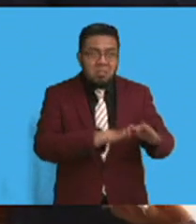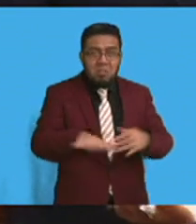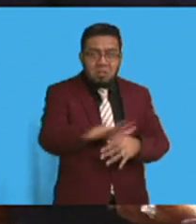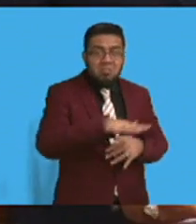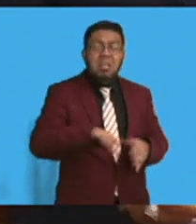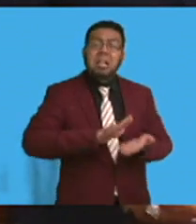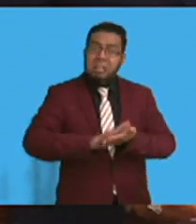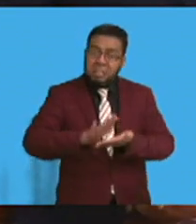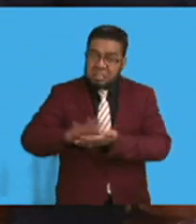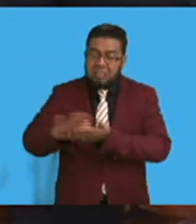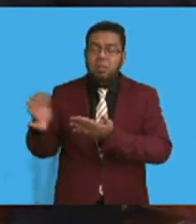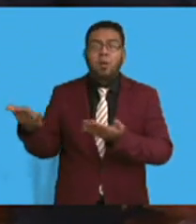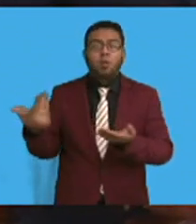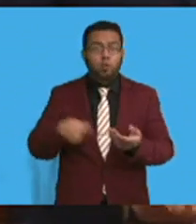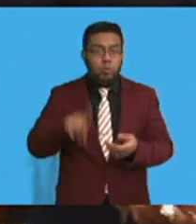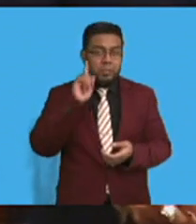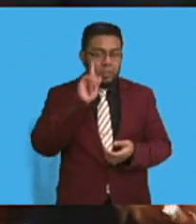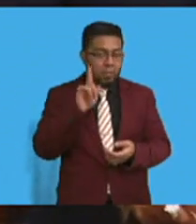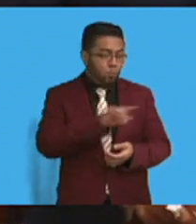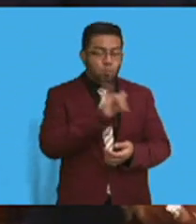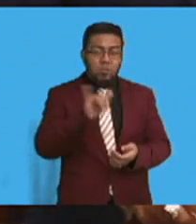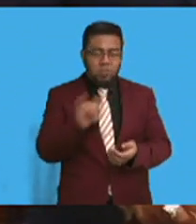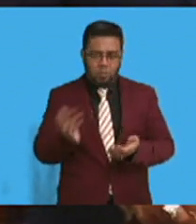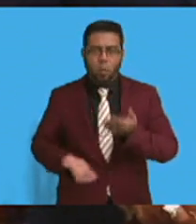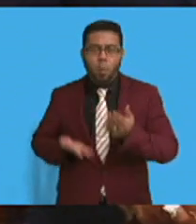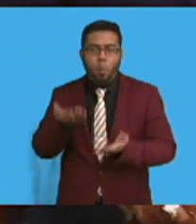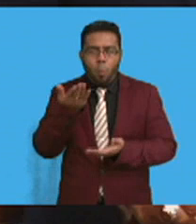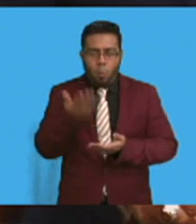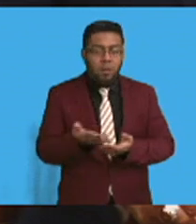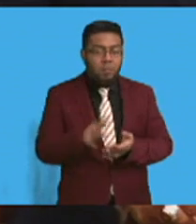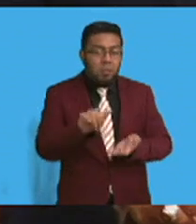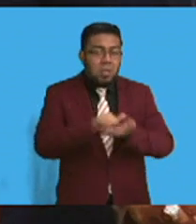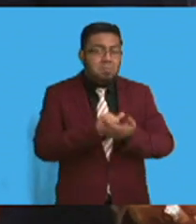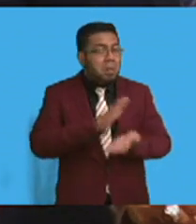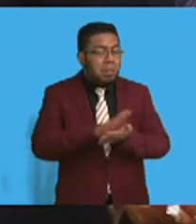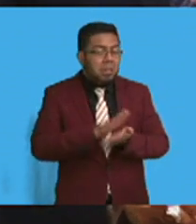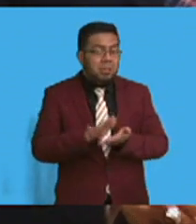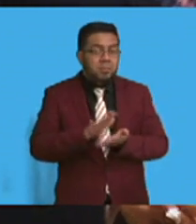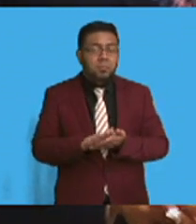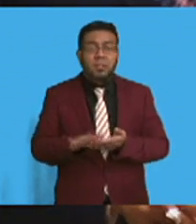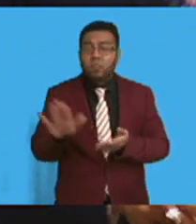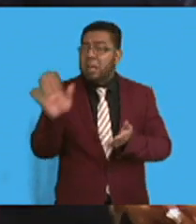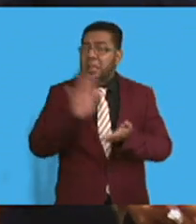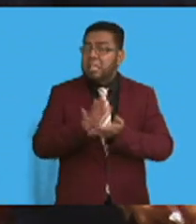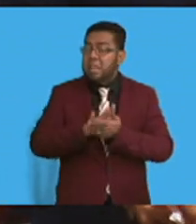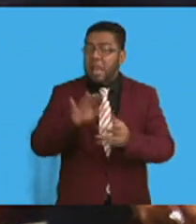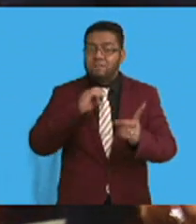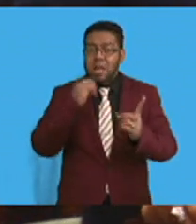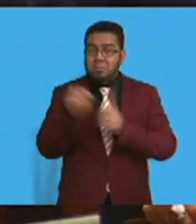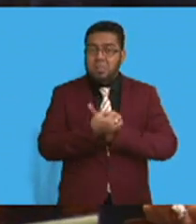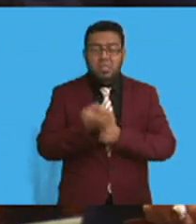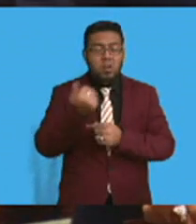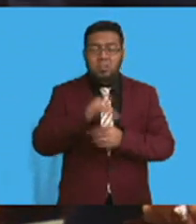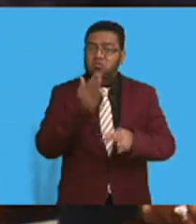by judging and rewarding which communities are the tidiest and are kept the cleanest. Madam Speaker, maintaining a clean environment isn't a job that